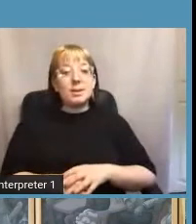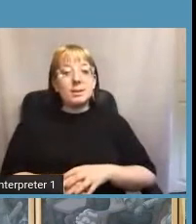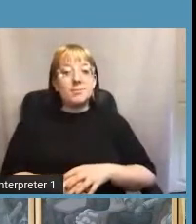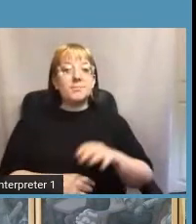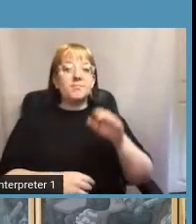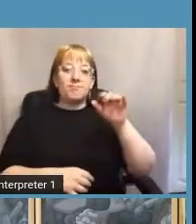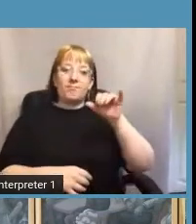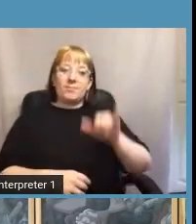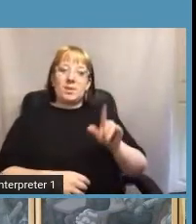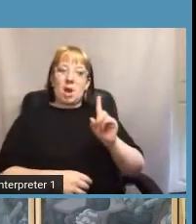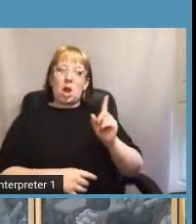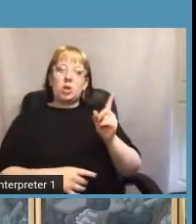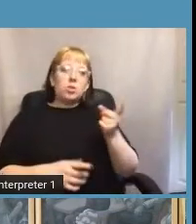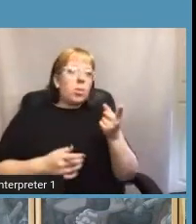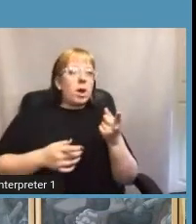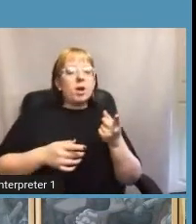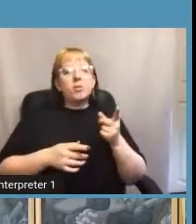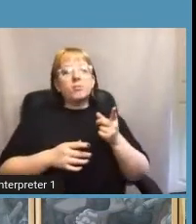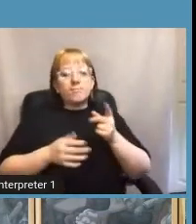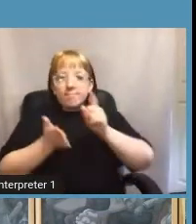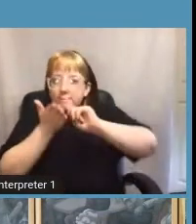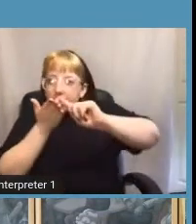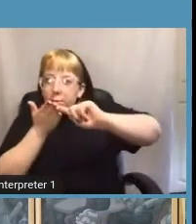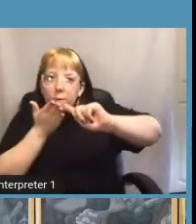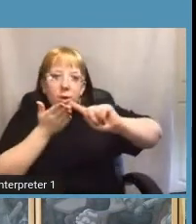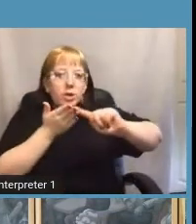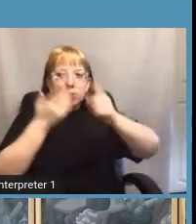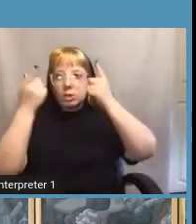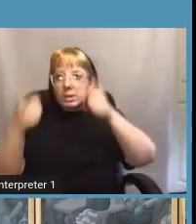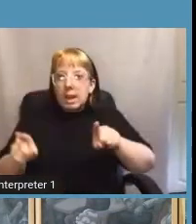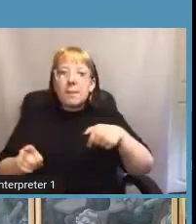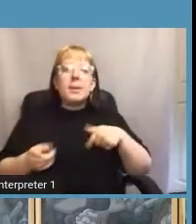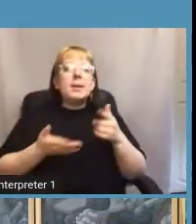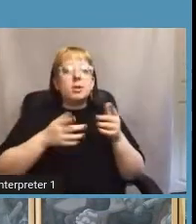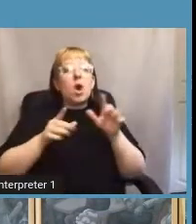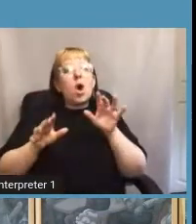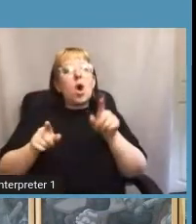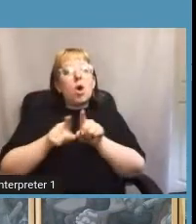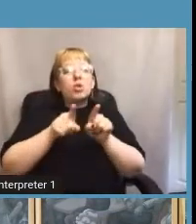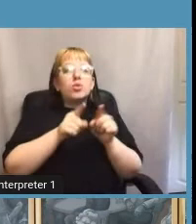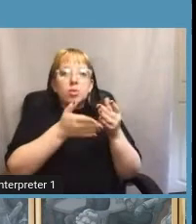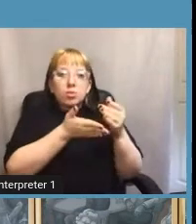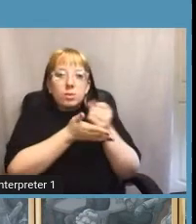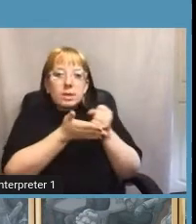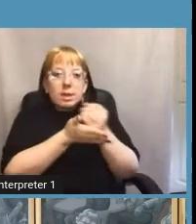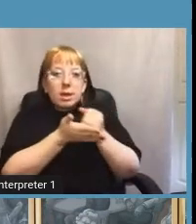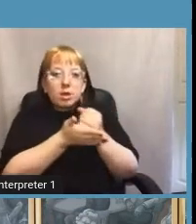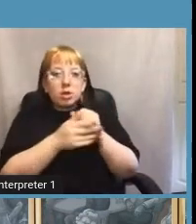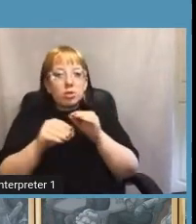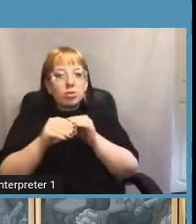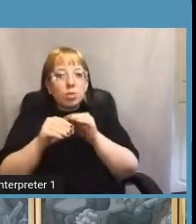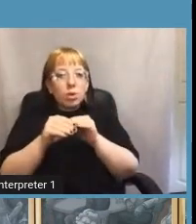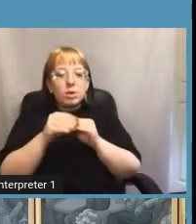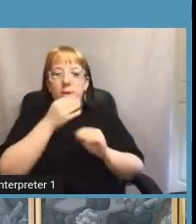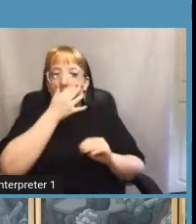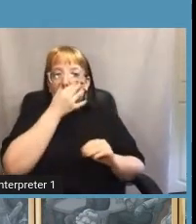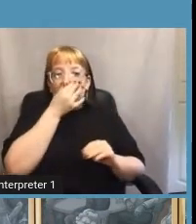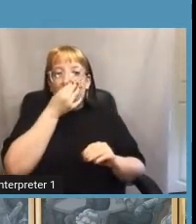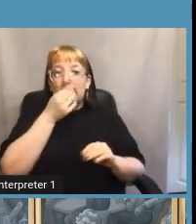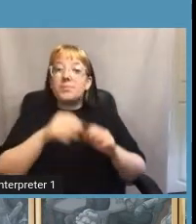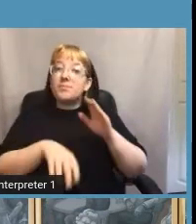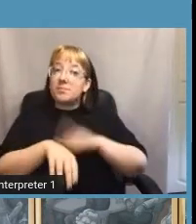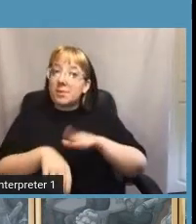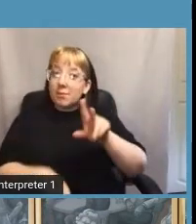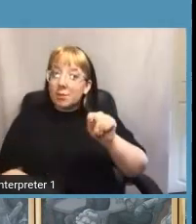research administration and our collections storage. Just a brief note on Vermont, for those of you who are